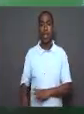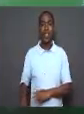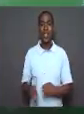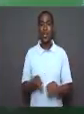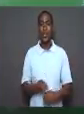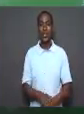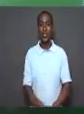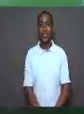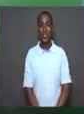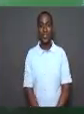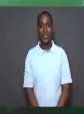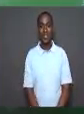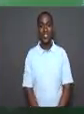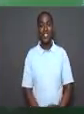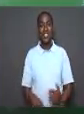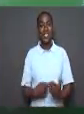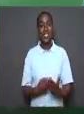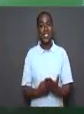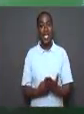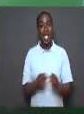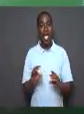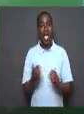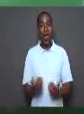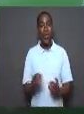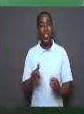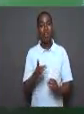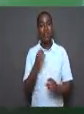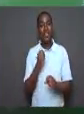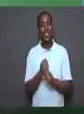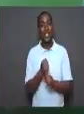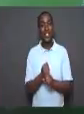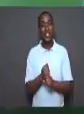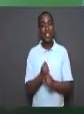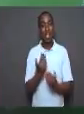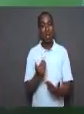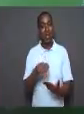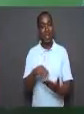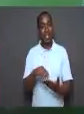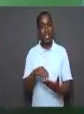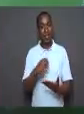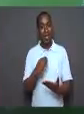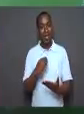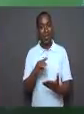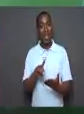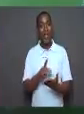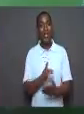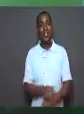Students, let us do an activity to review what we have just